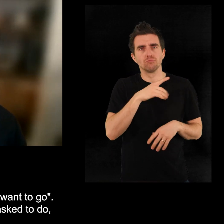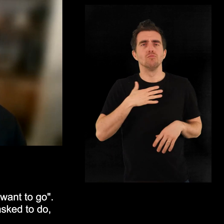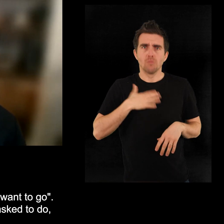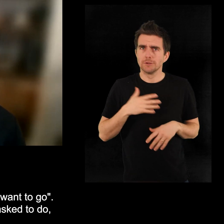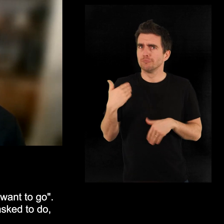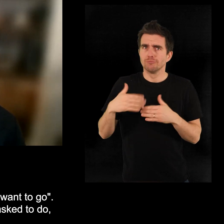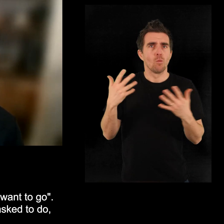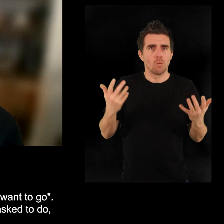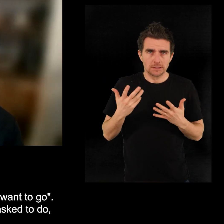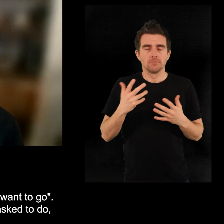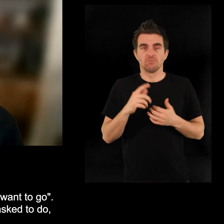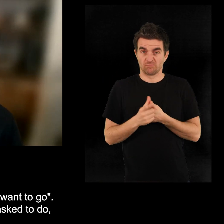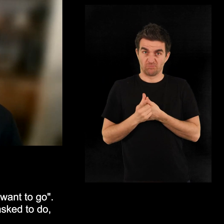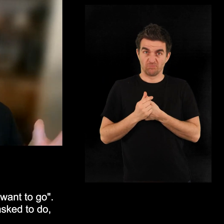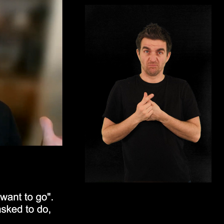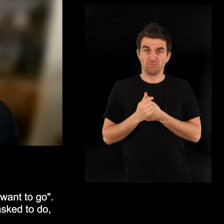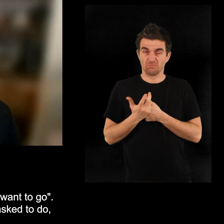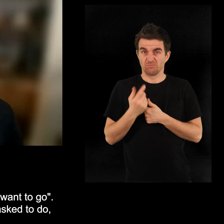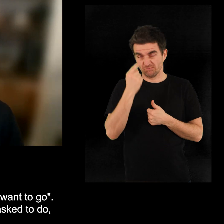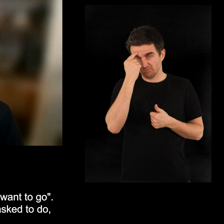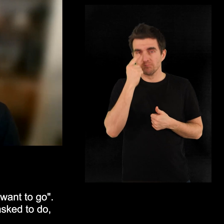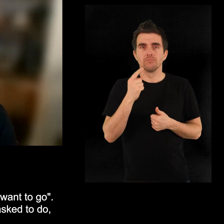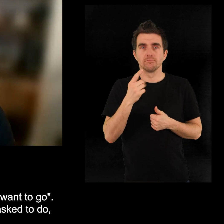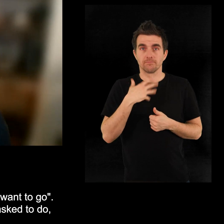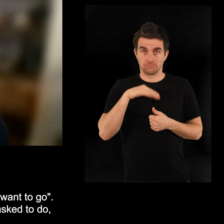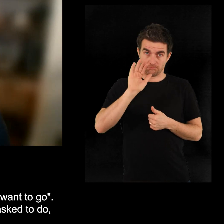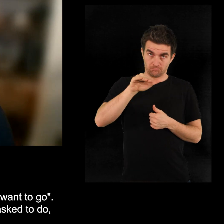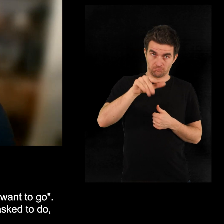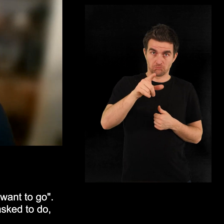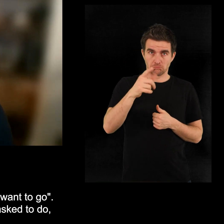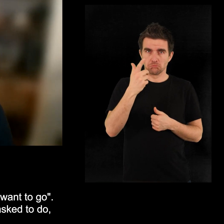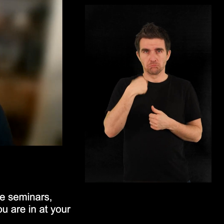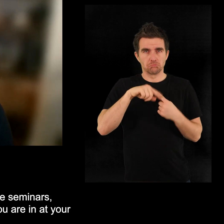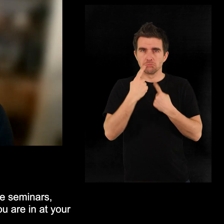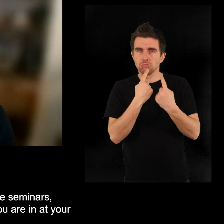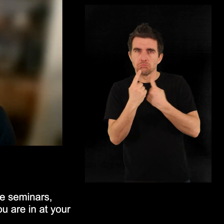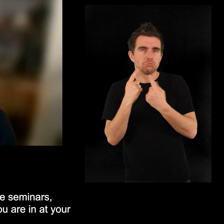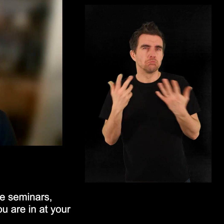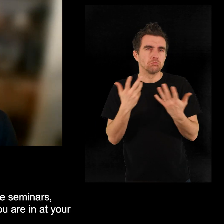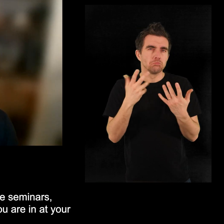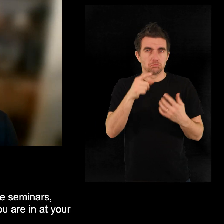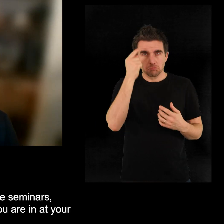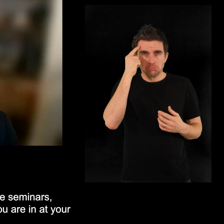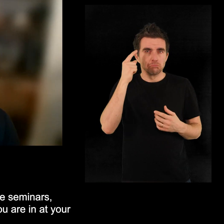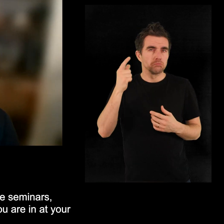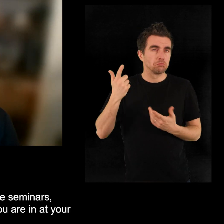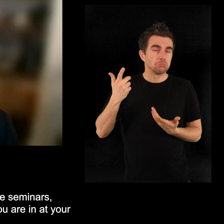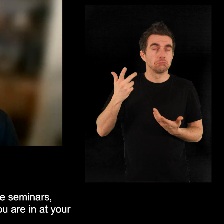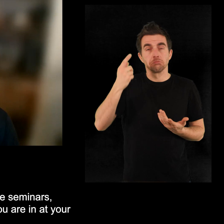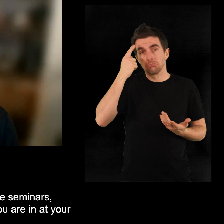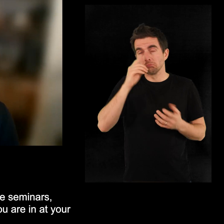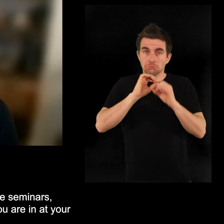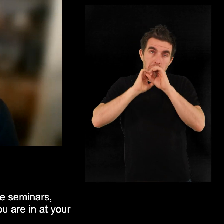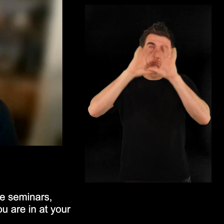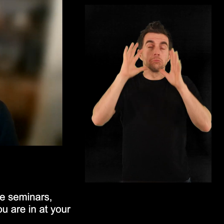them in terms of where they want to go. And the first activity you'll be asked to do, which we'll talk about in the seminars,